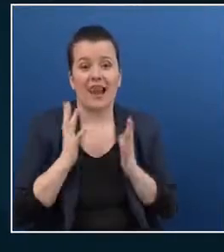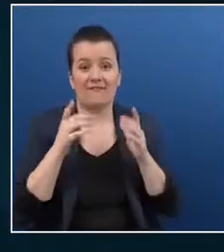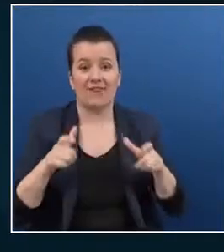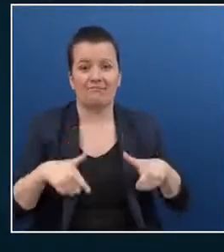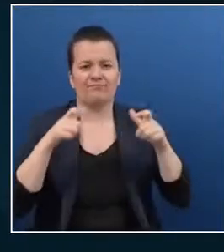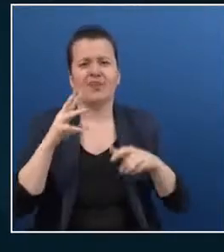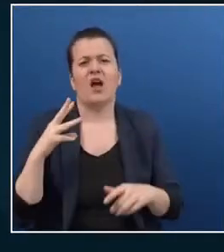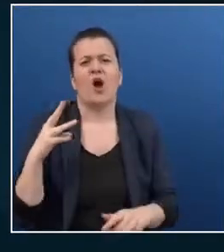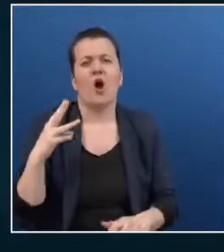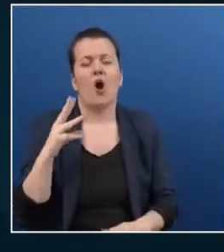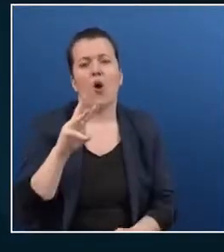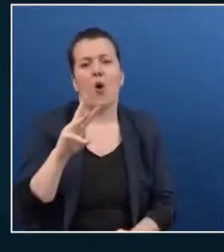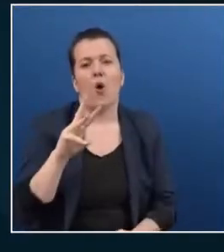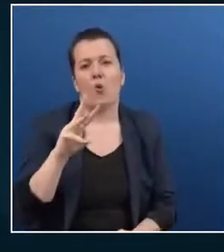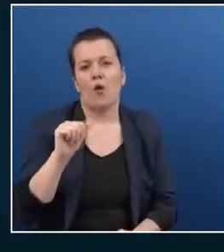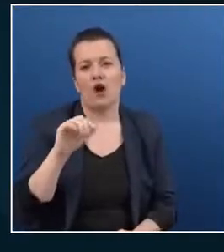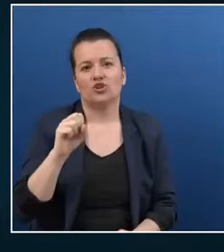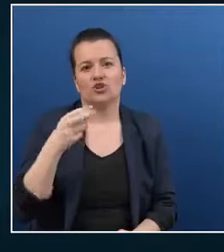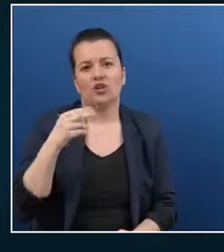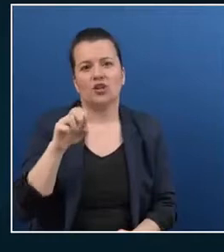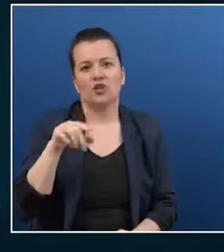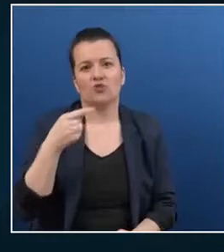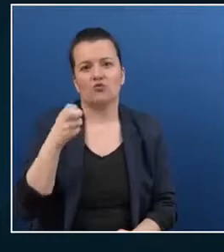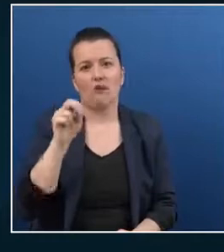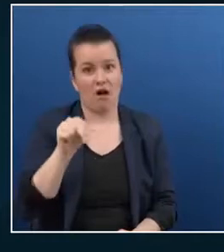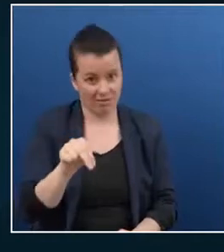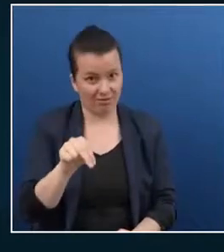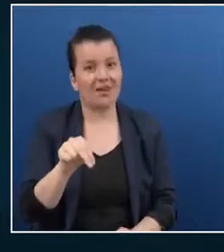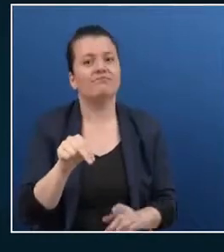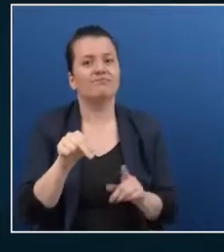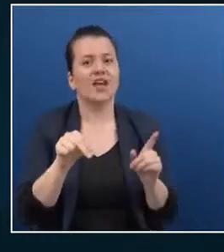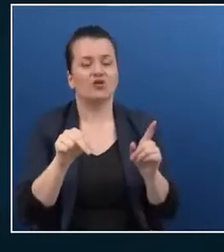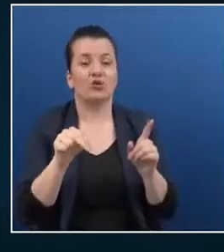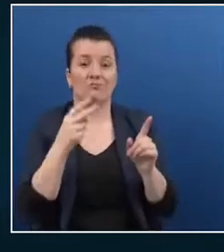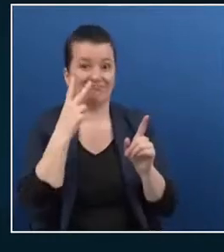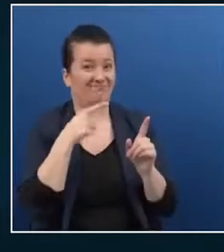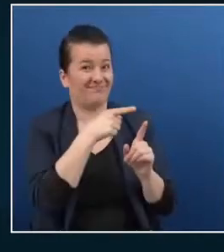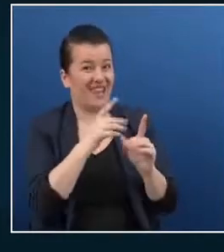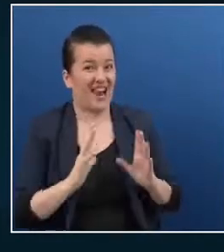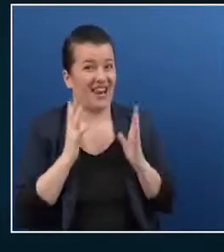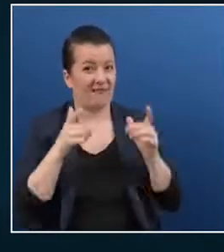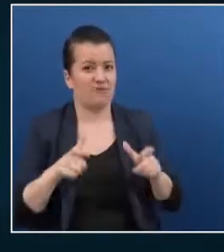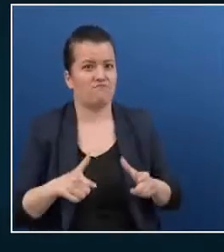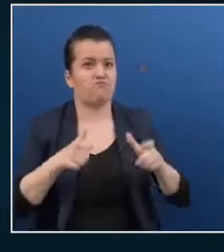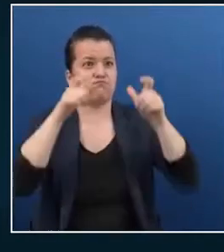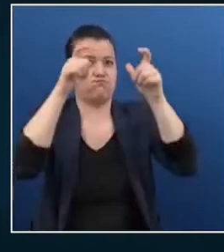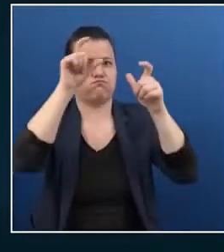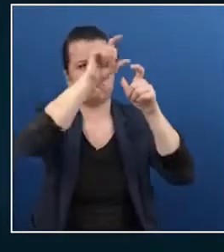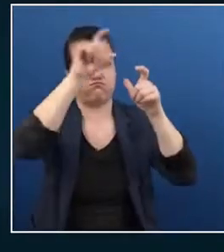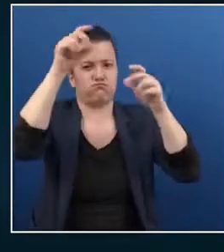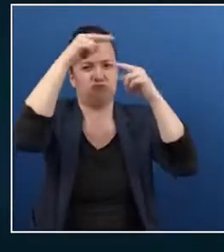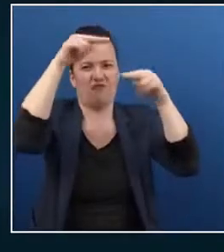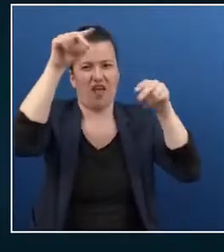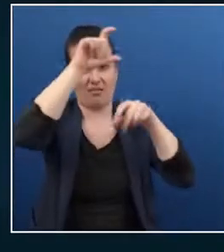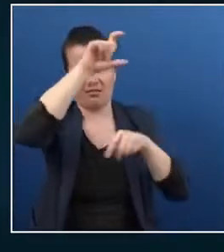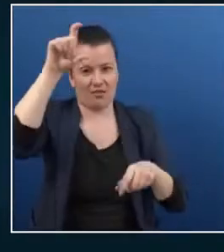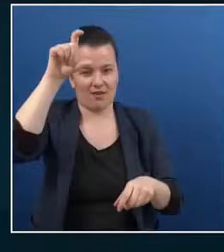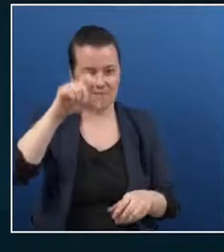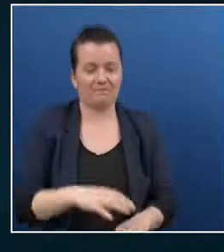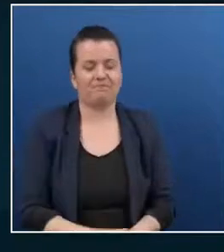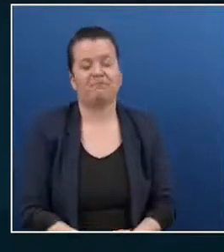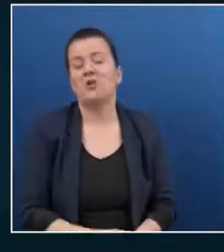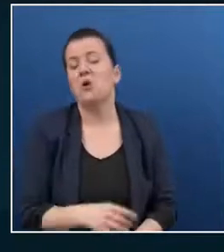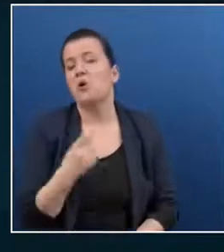which is on the west coast of the United States. And I lived on the top floor. And one day I was just standing outside